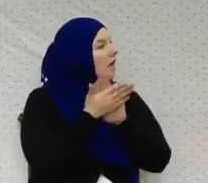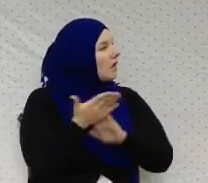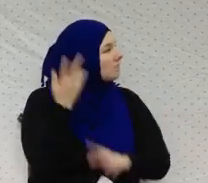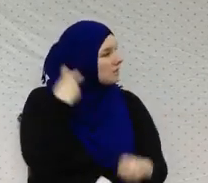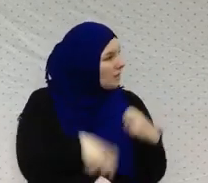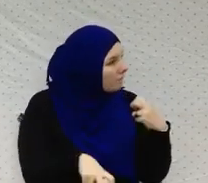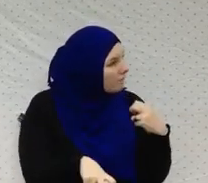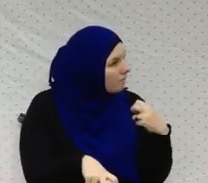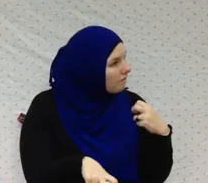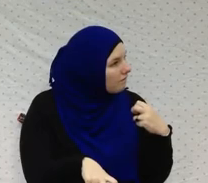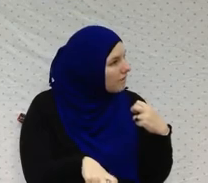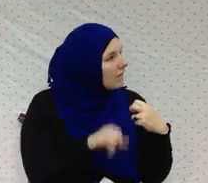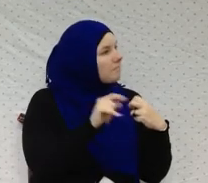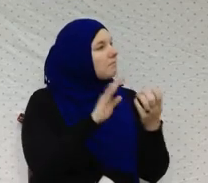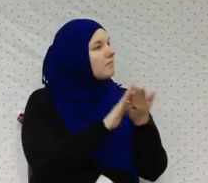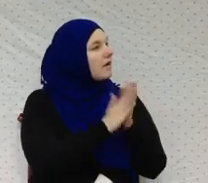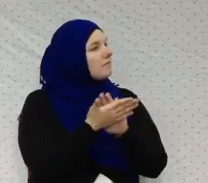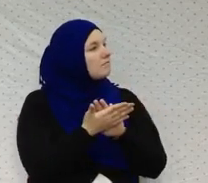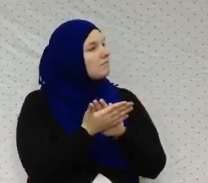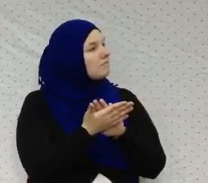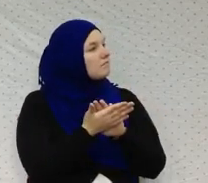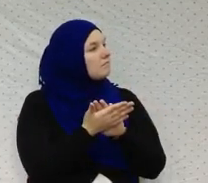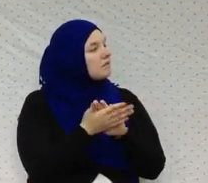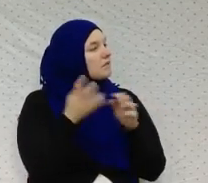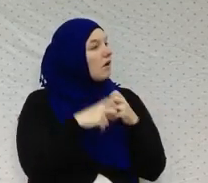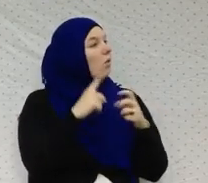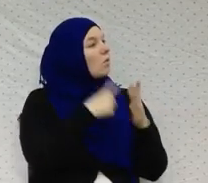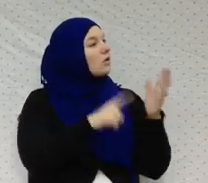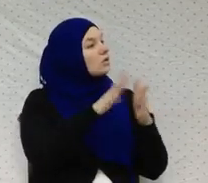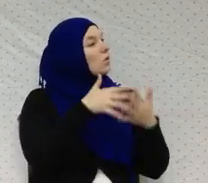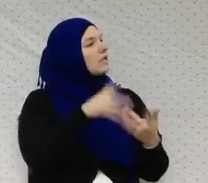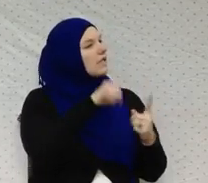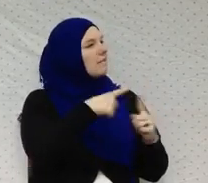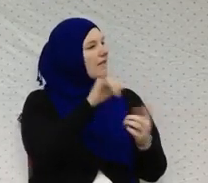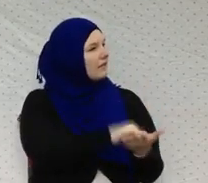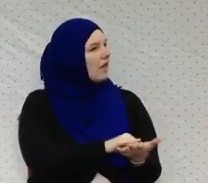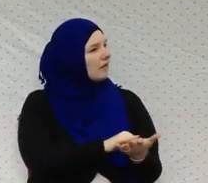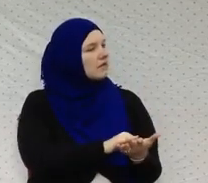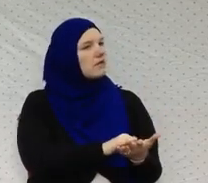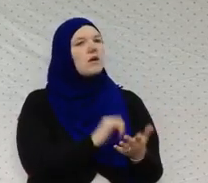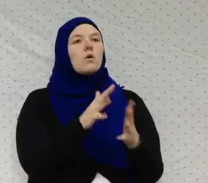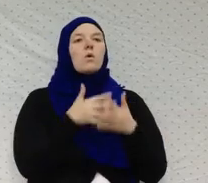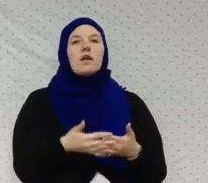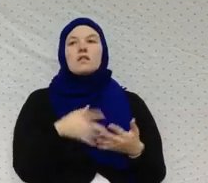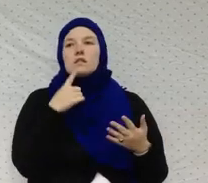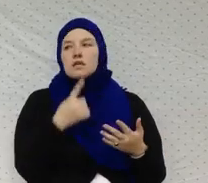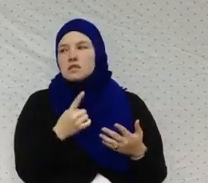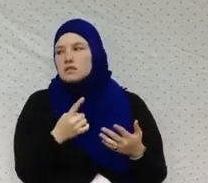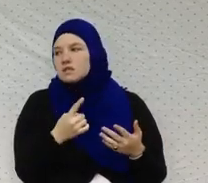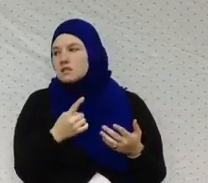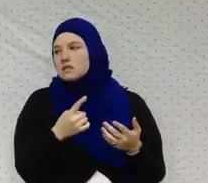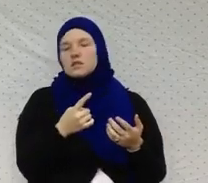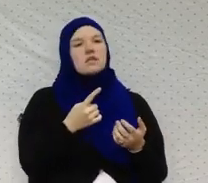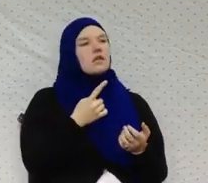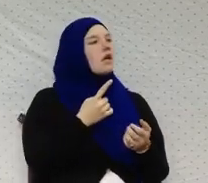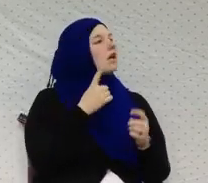life becomes tight. It becomes tight. What does the Quran say about this tightness? The Quran says